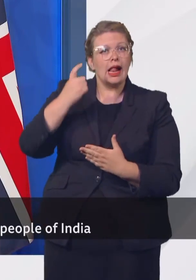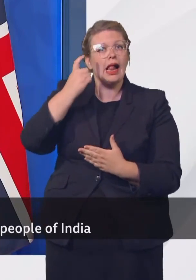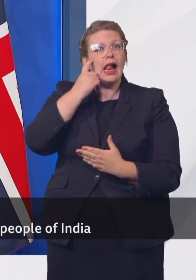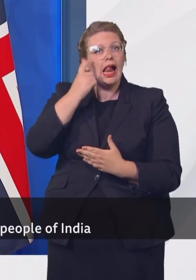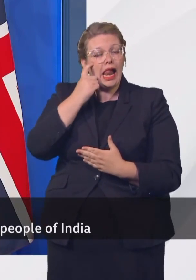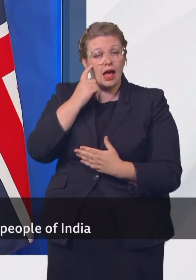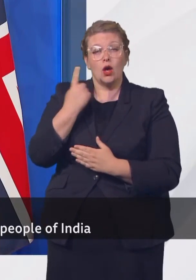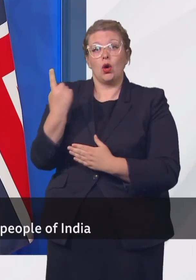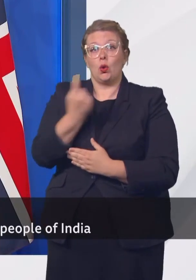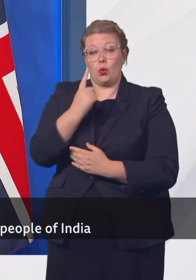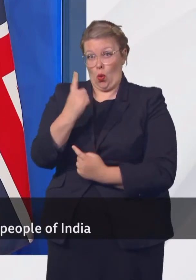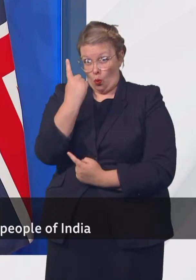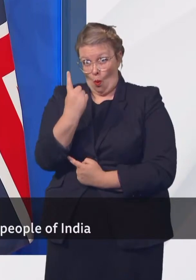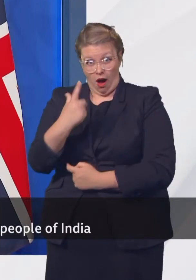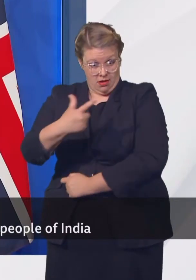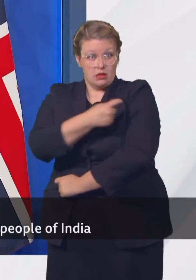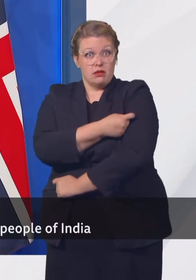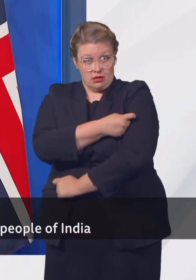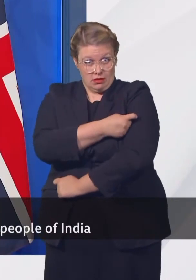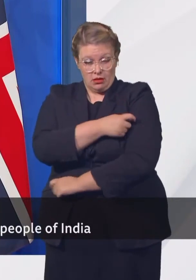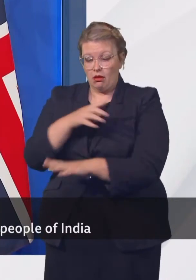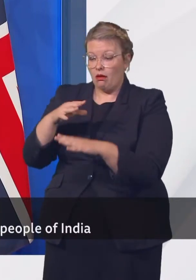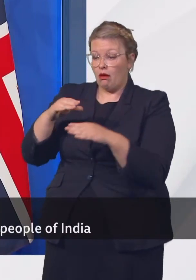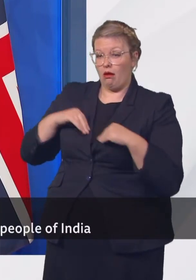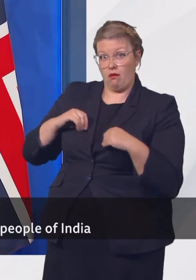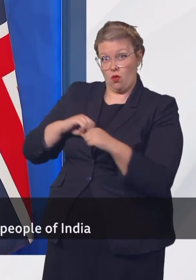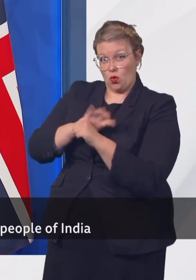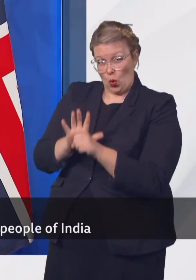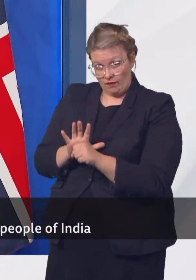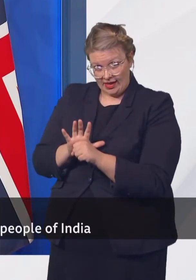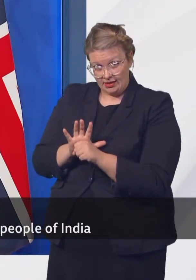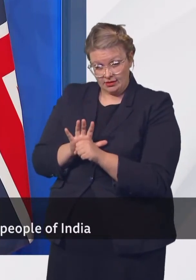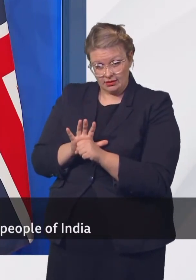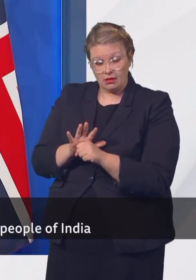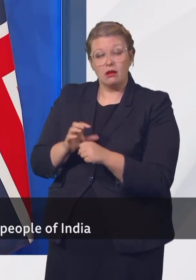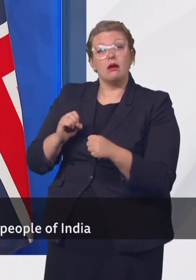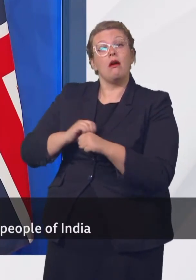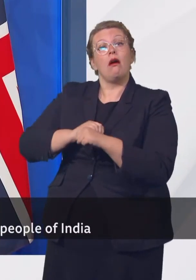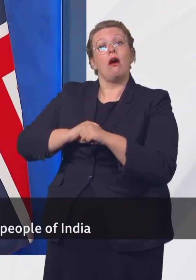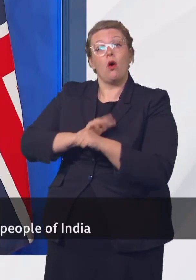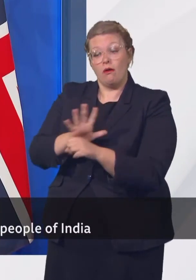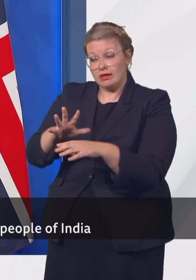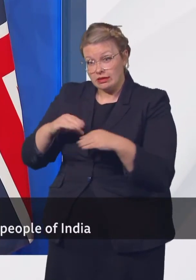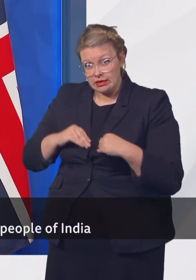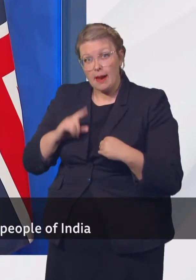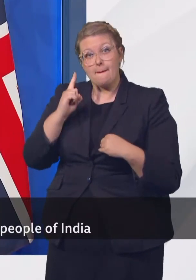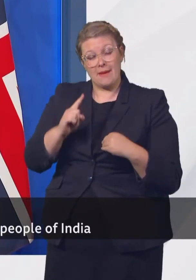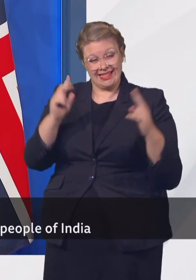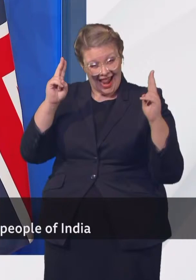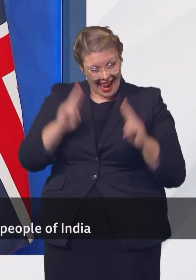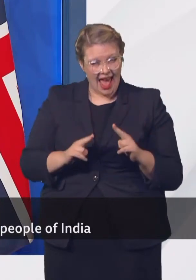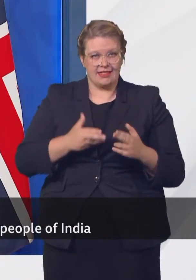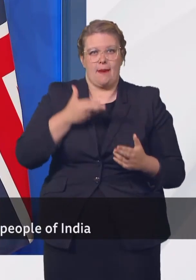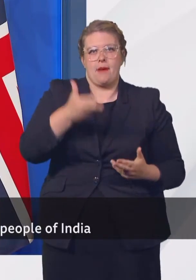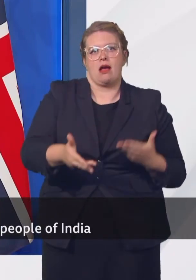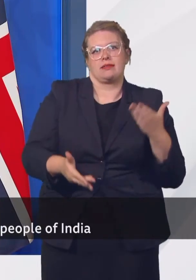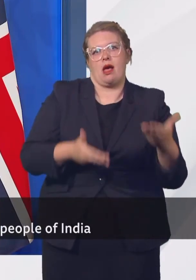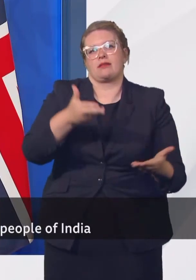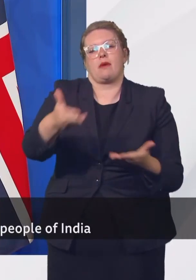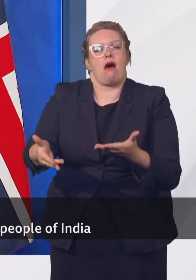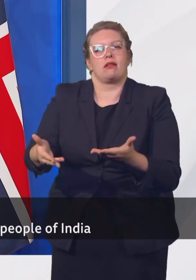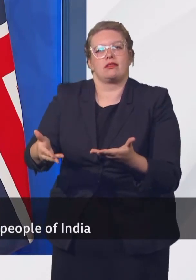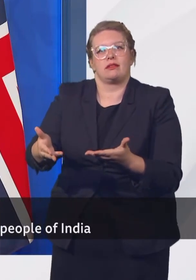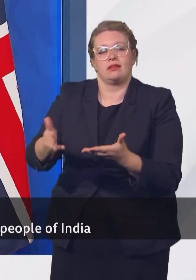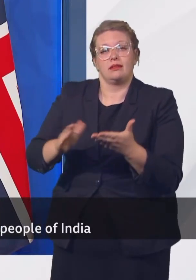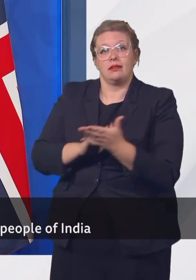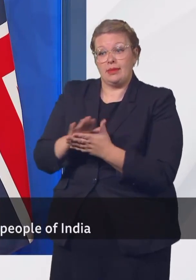one dose of the vaccine and found that they were up to 50% less likely to